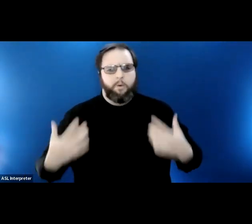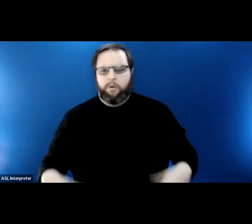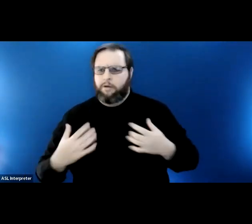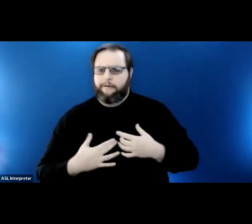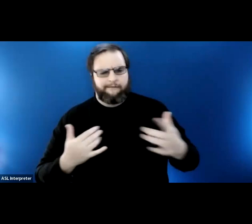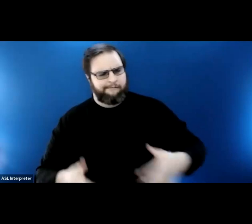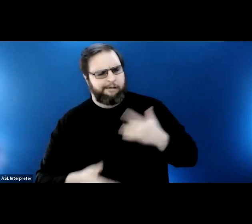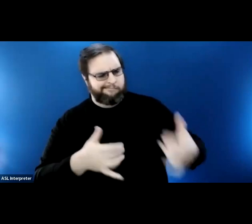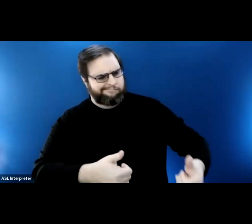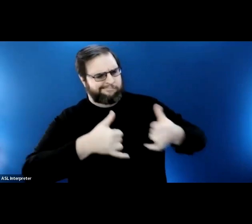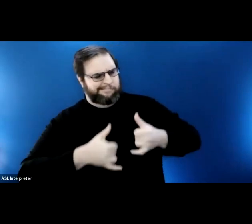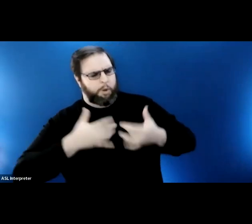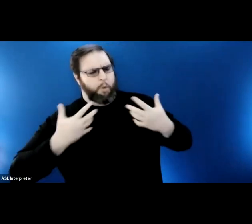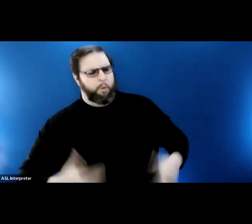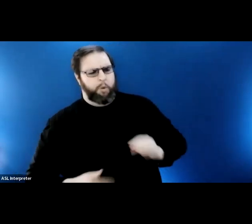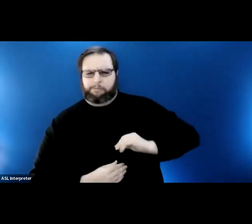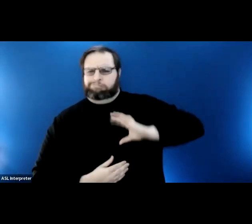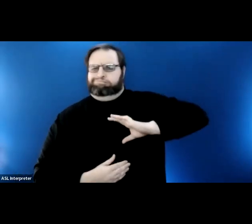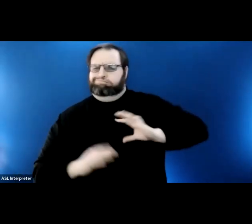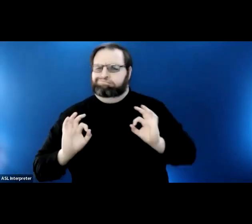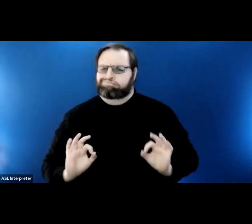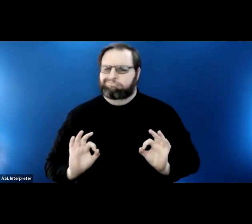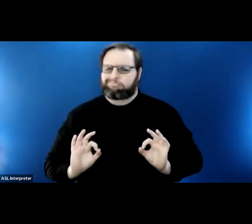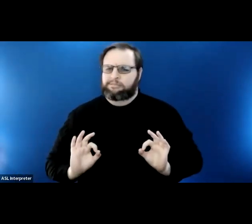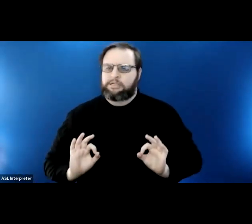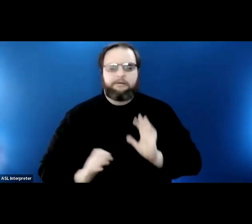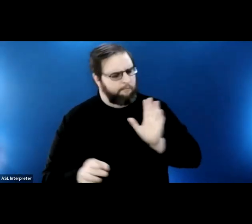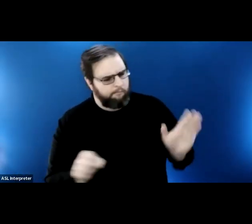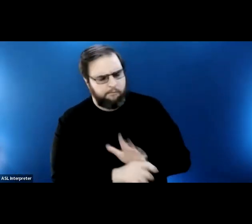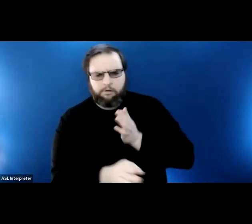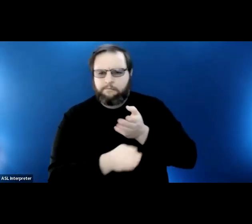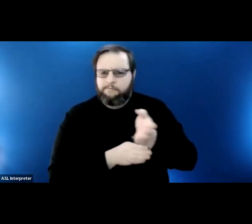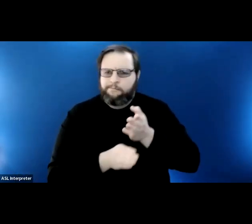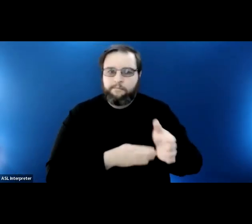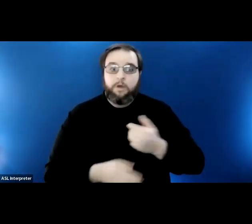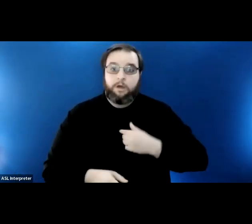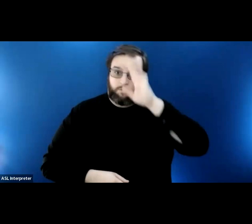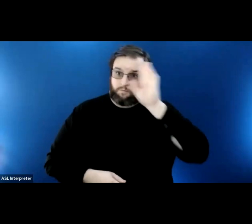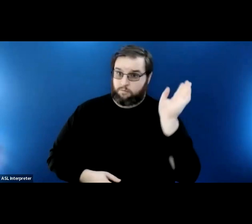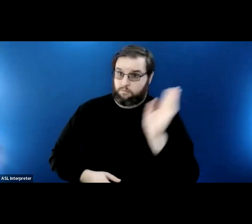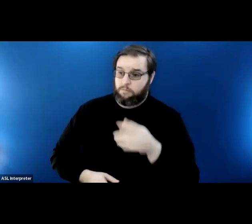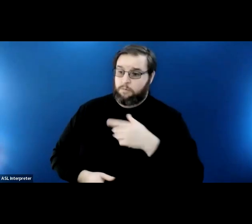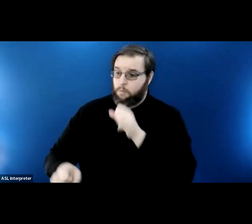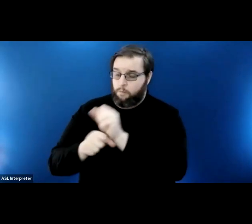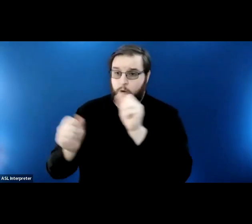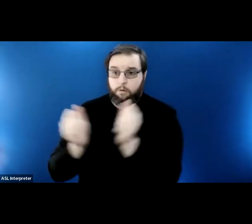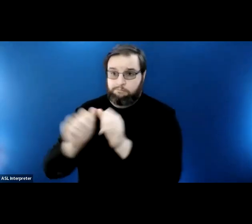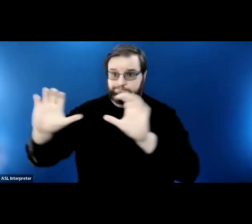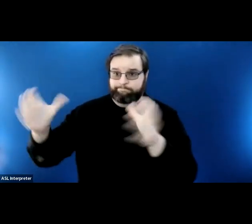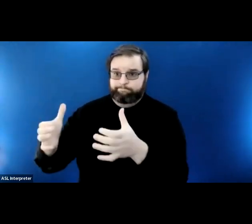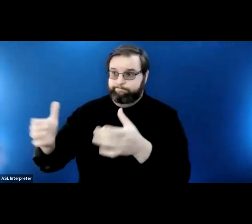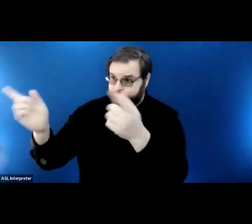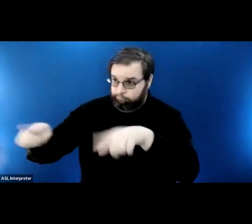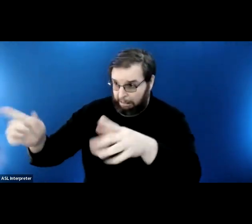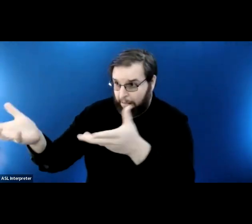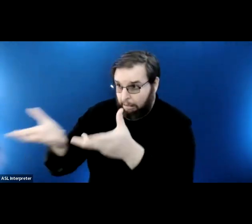my entire career. It's particularly exciting to work for an administration who just gets it. As you are aware,